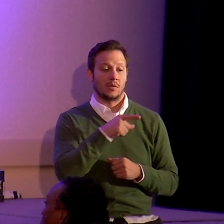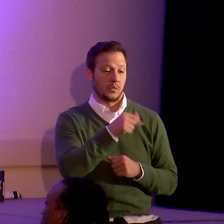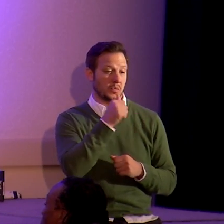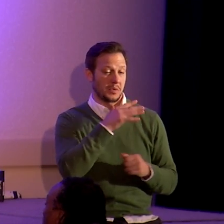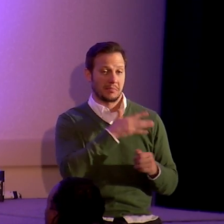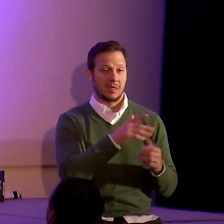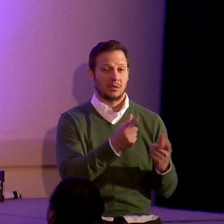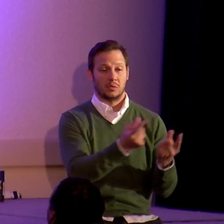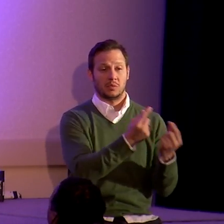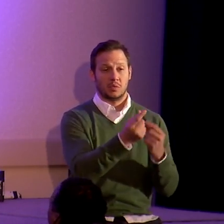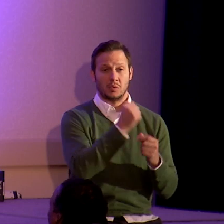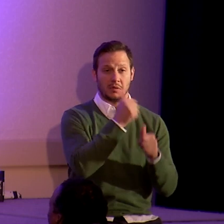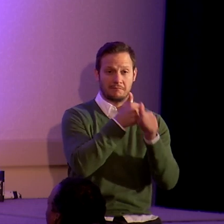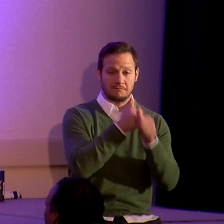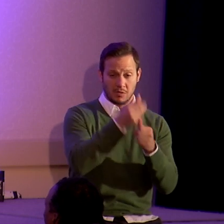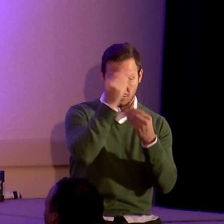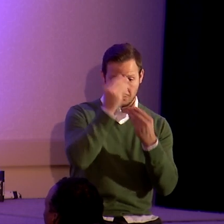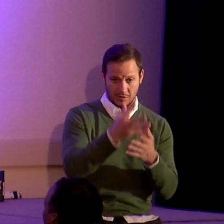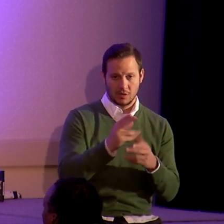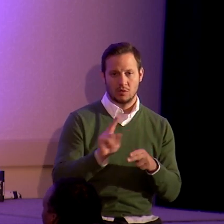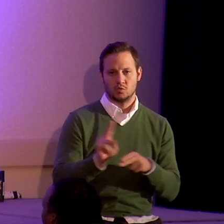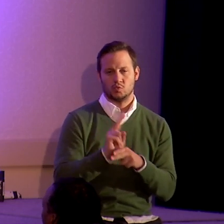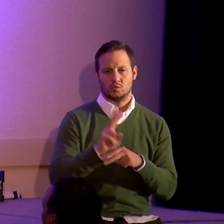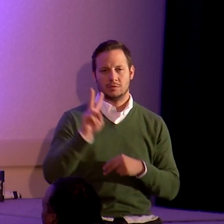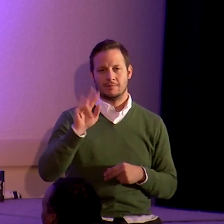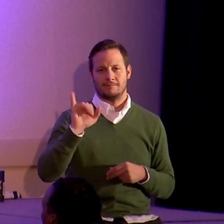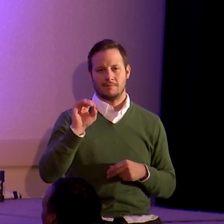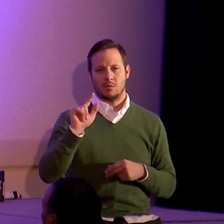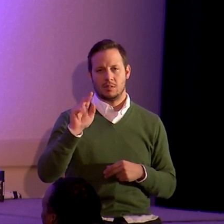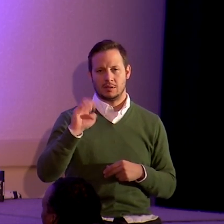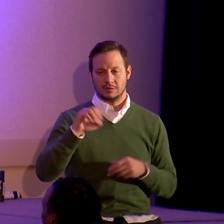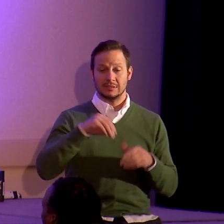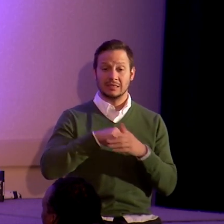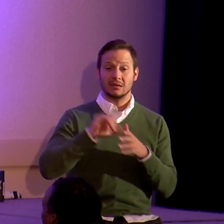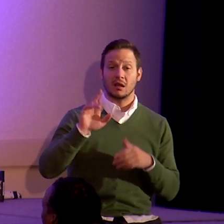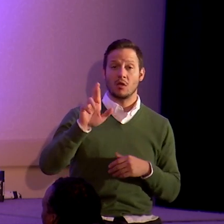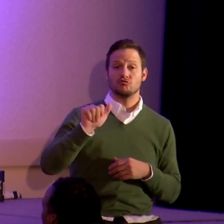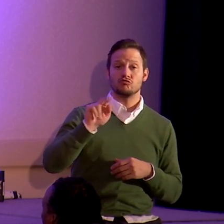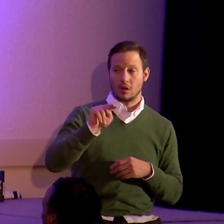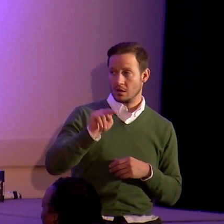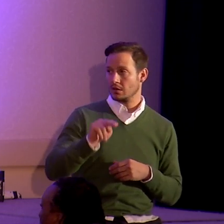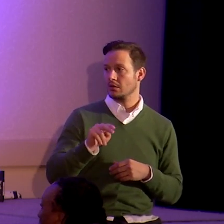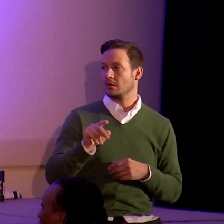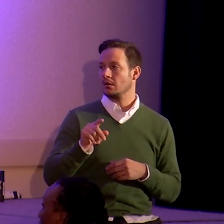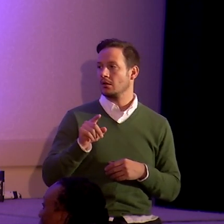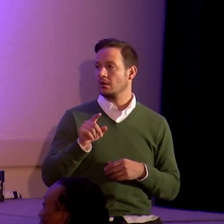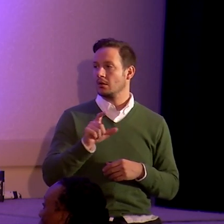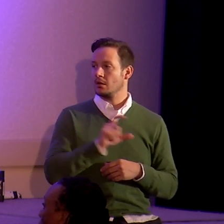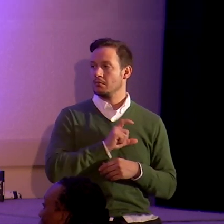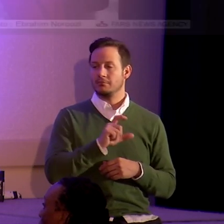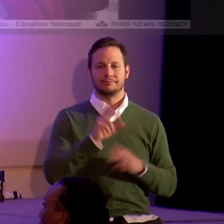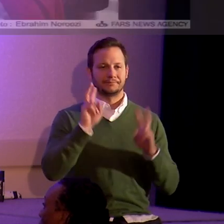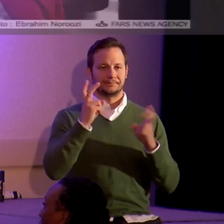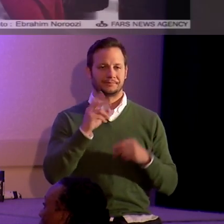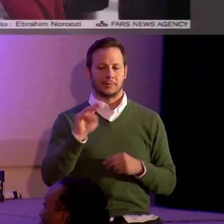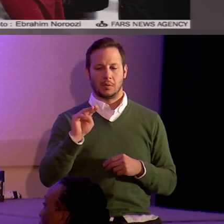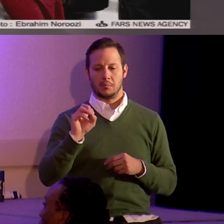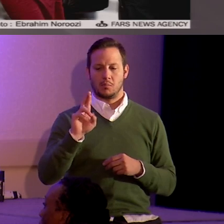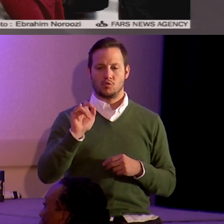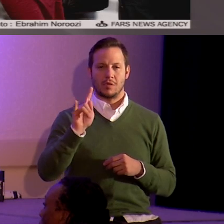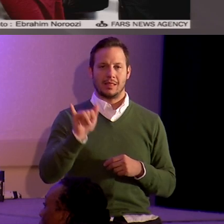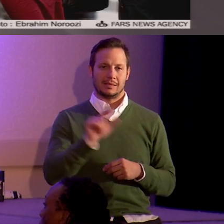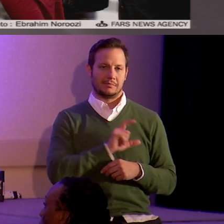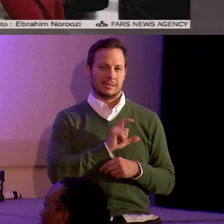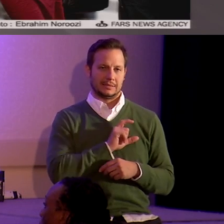women. And in Iran, women are routinely arrested or harassed by morality police for acts